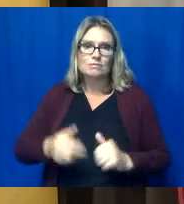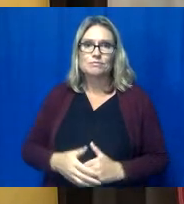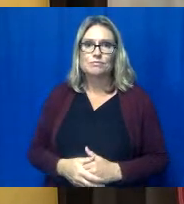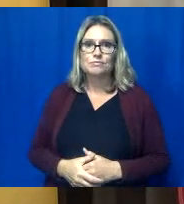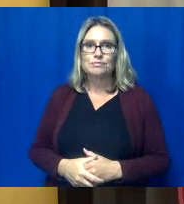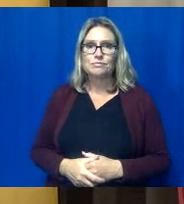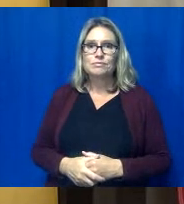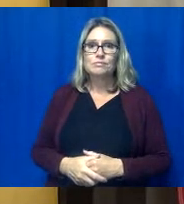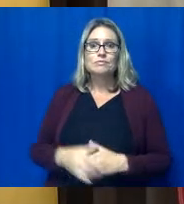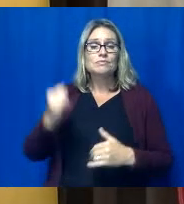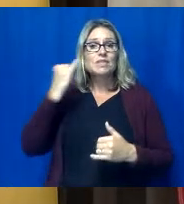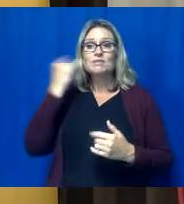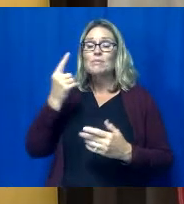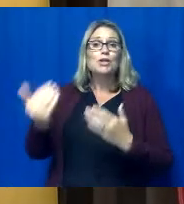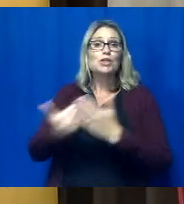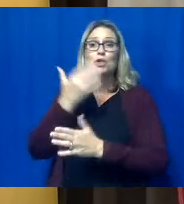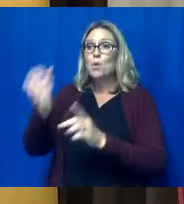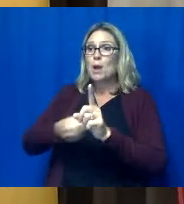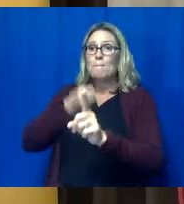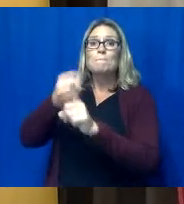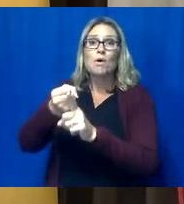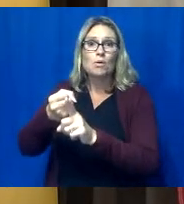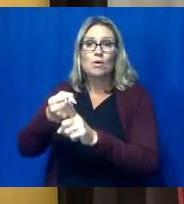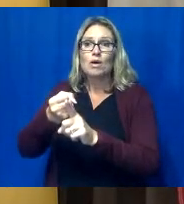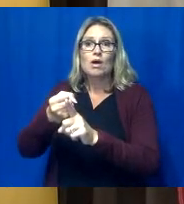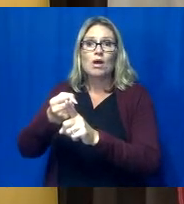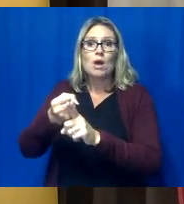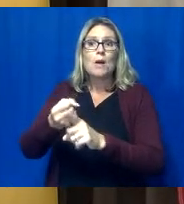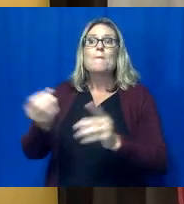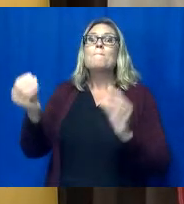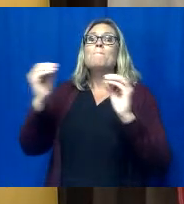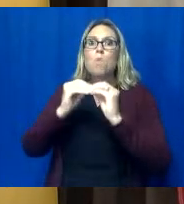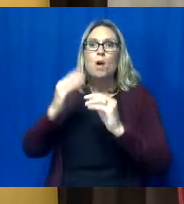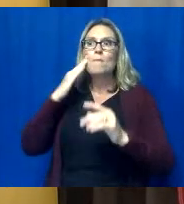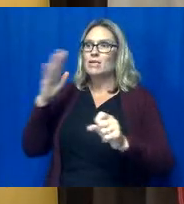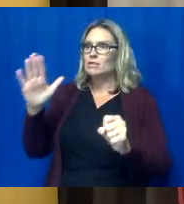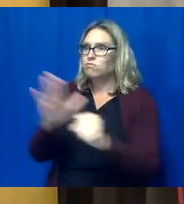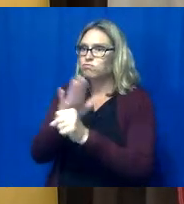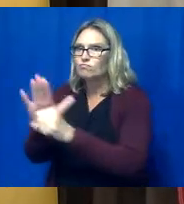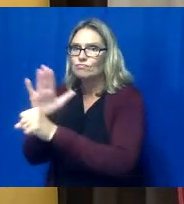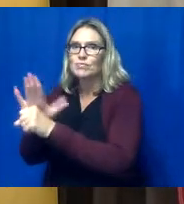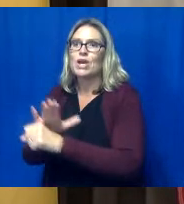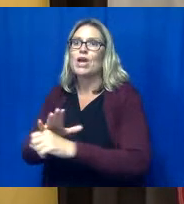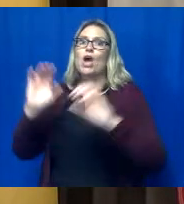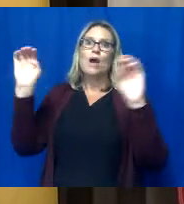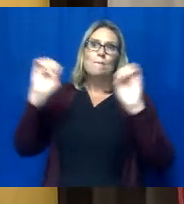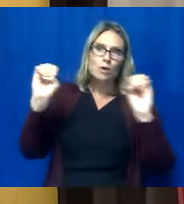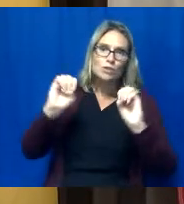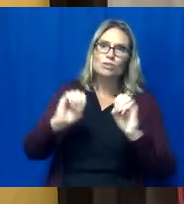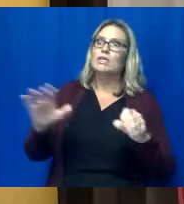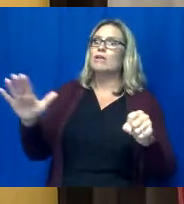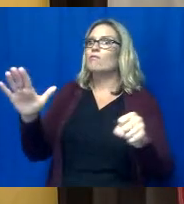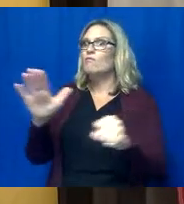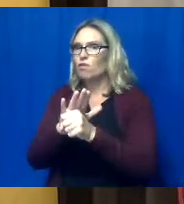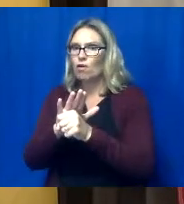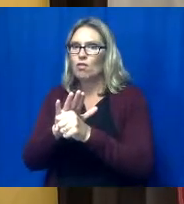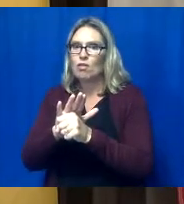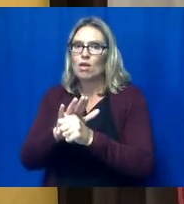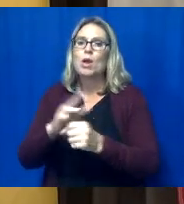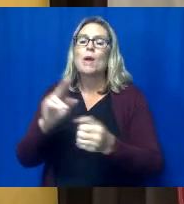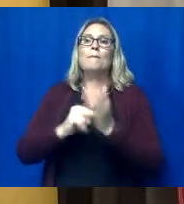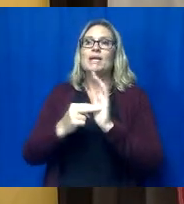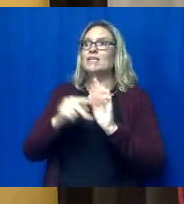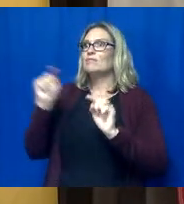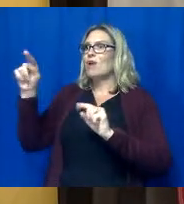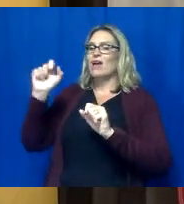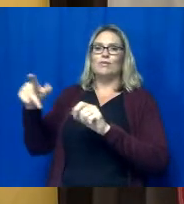new hits, more people come in, more beds get filled, our emergency departments become more filled, we pull back